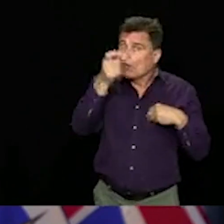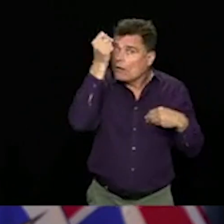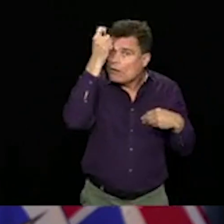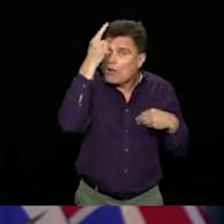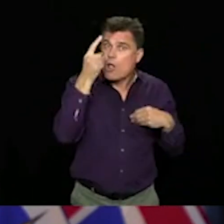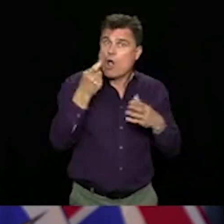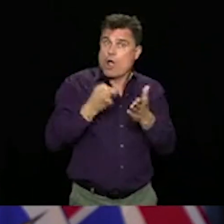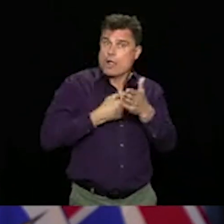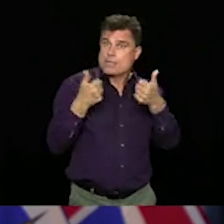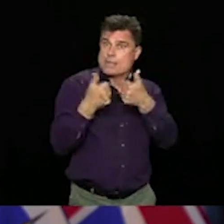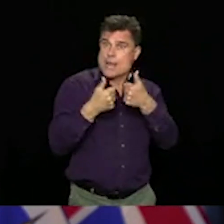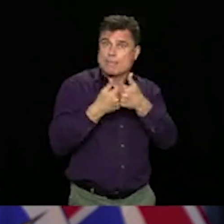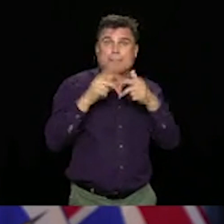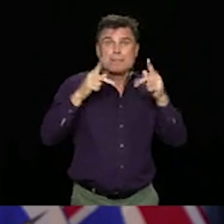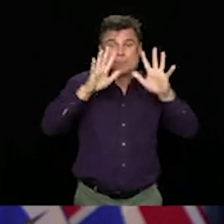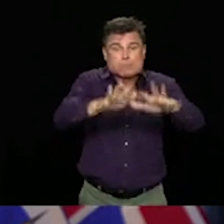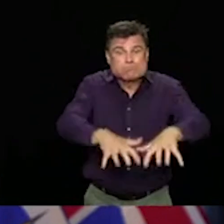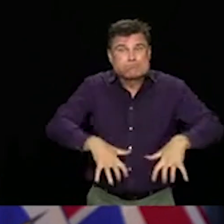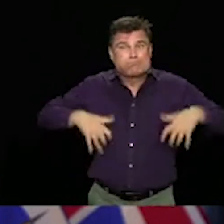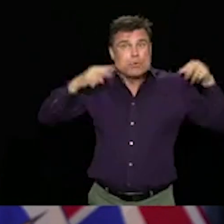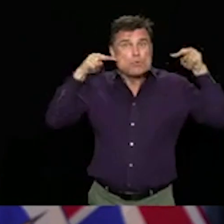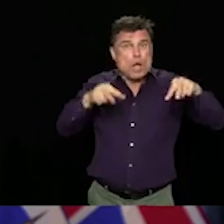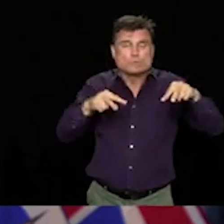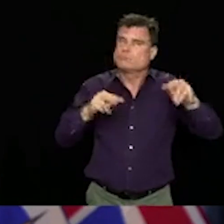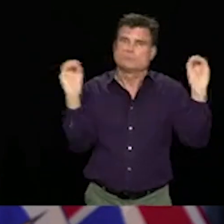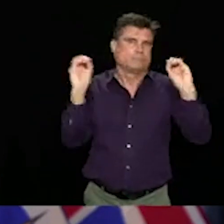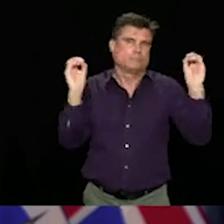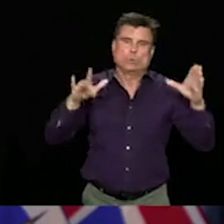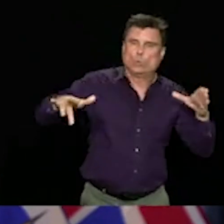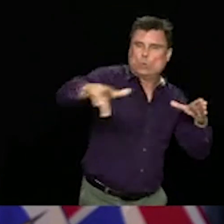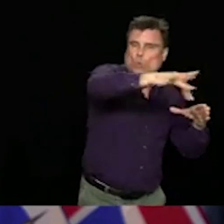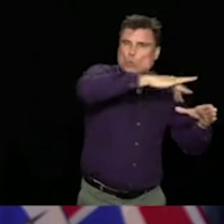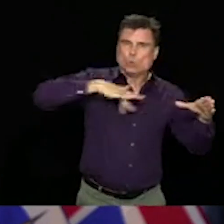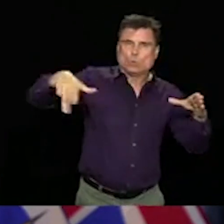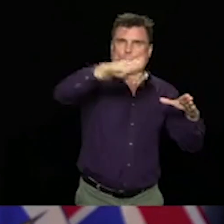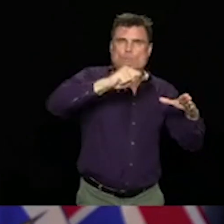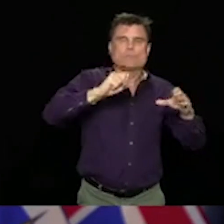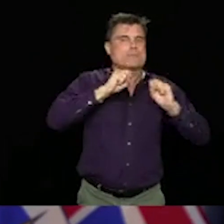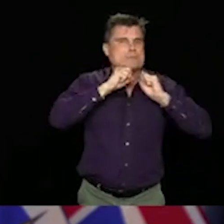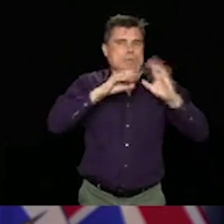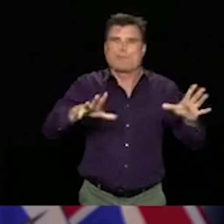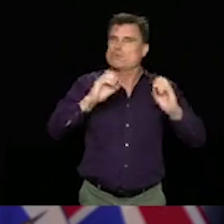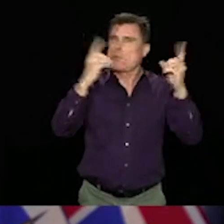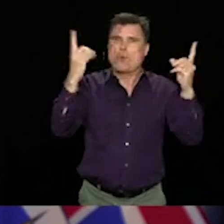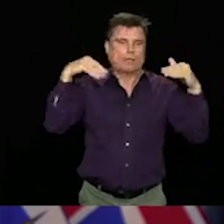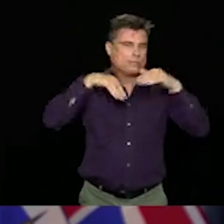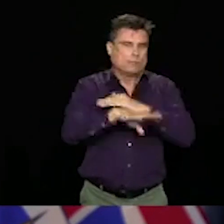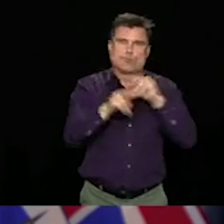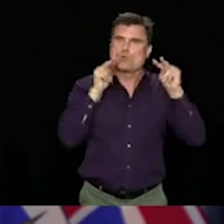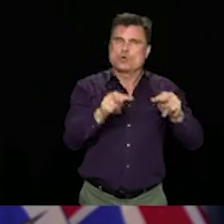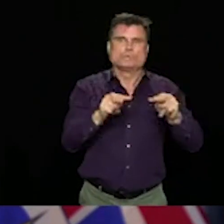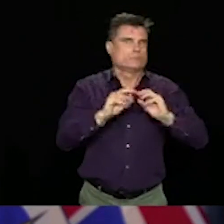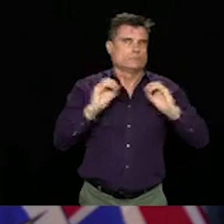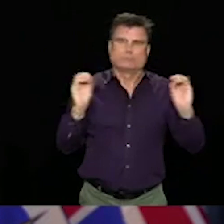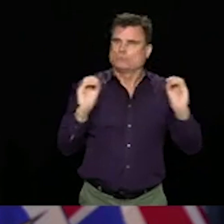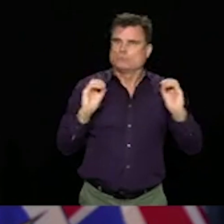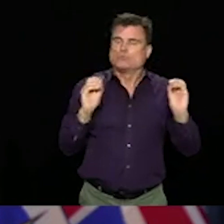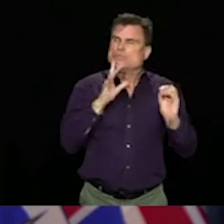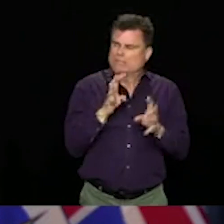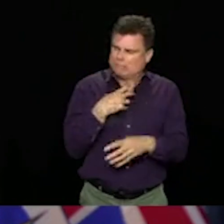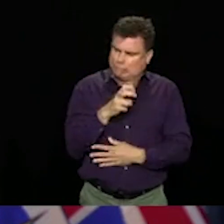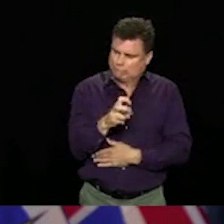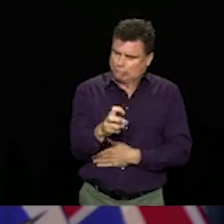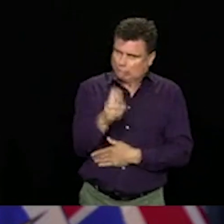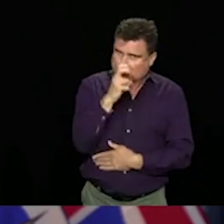would be dependent on our progress and dependent on my assurance that these extreme measures would continue to be put in